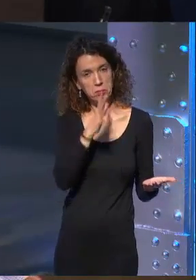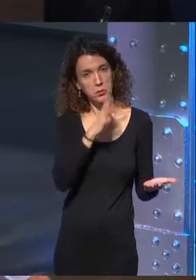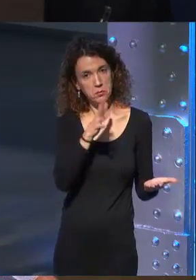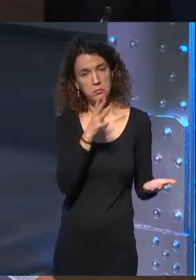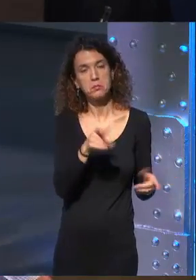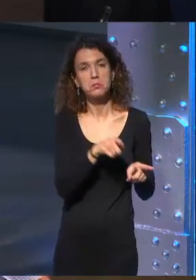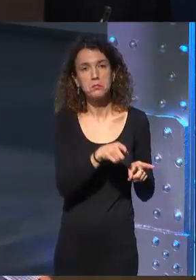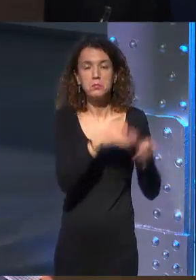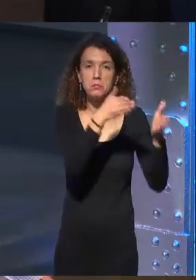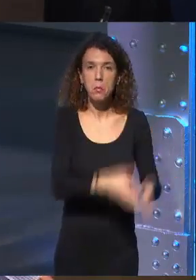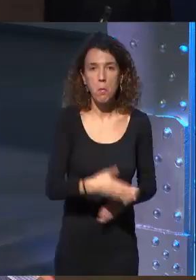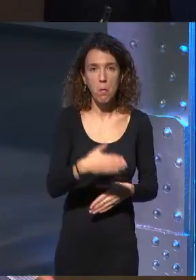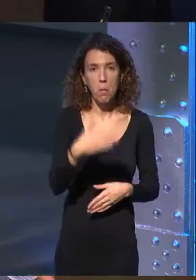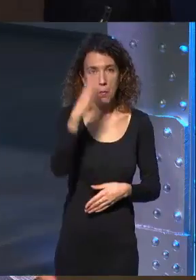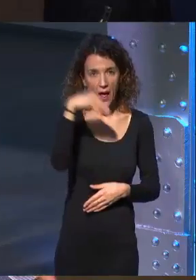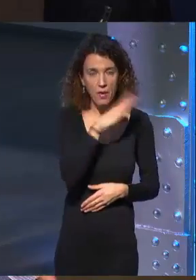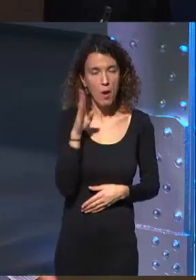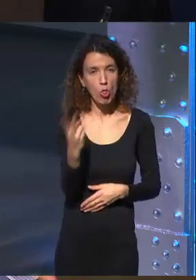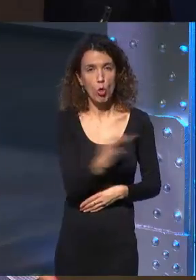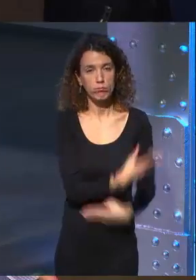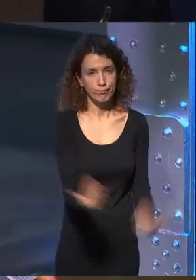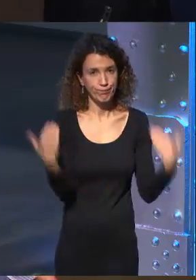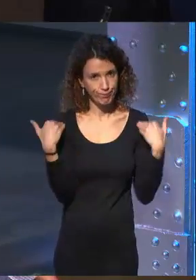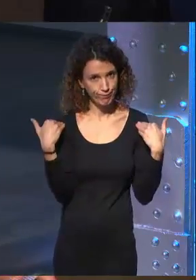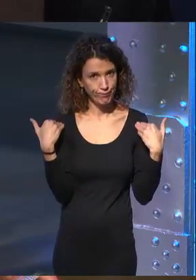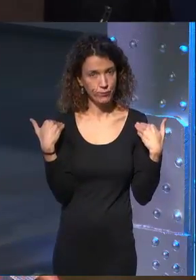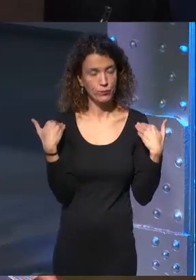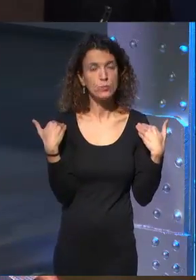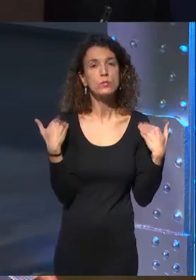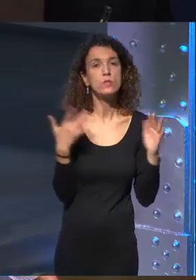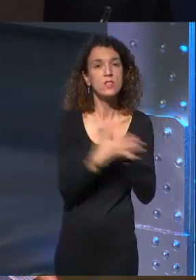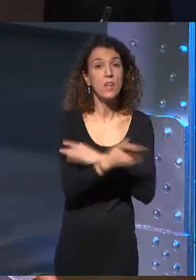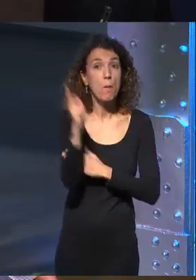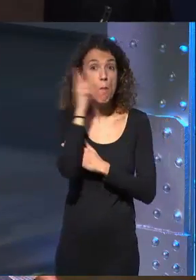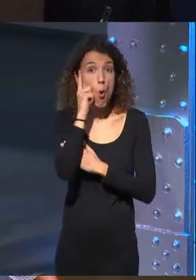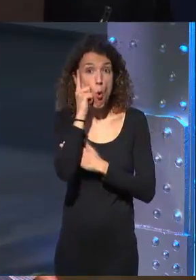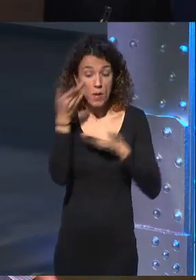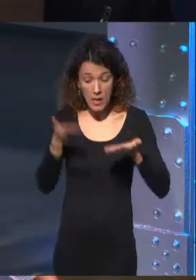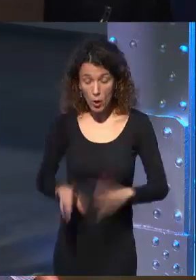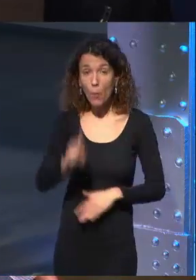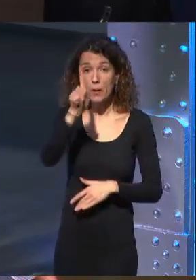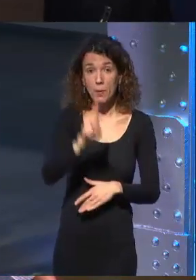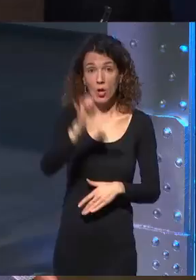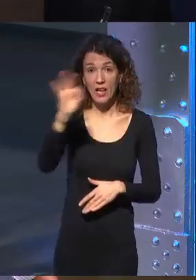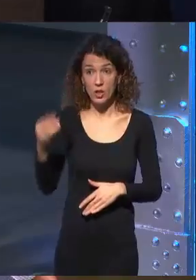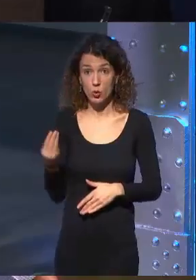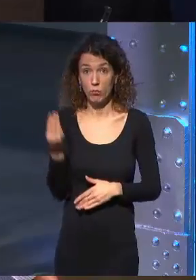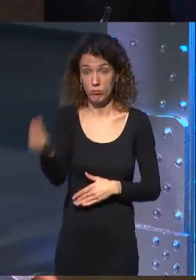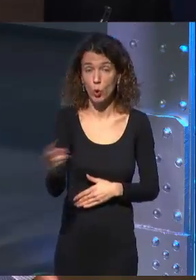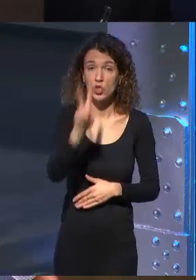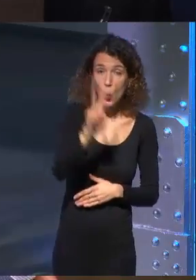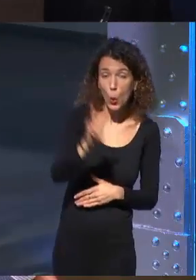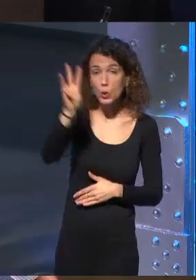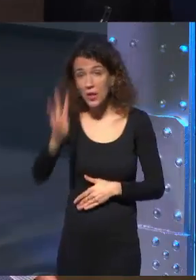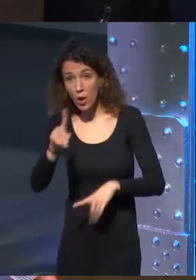I really liked that idea, because it says they are responsible parents. When you give a smartphone